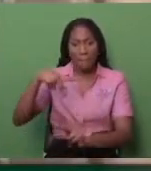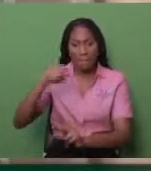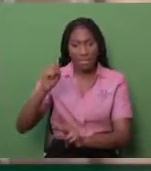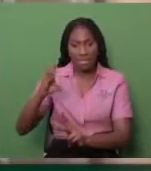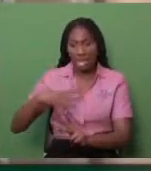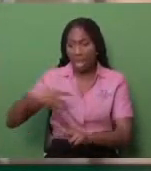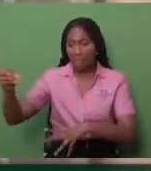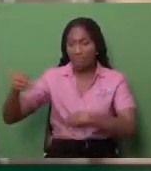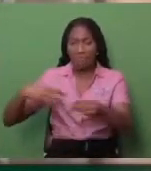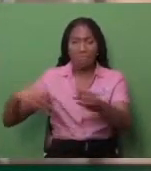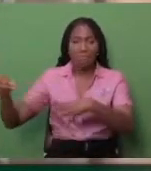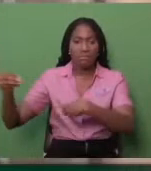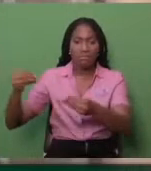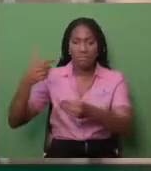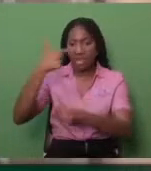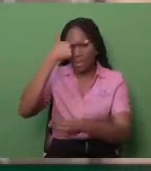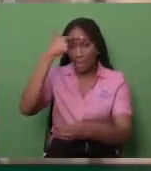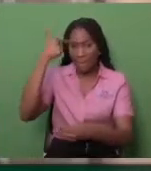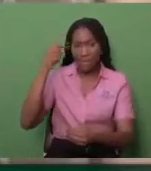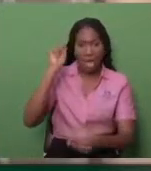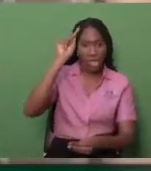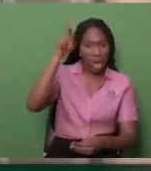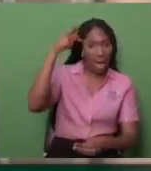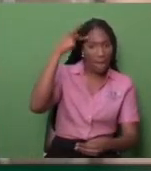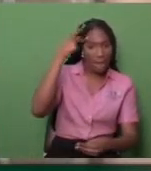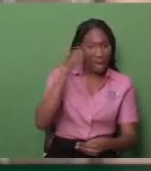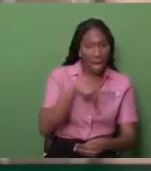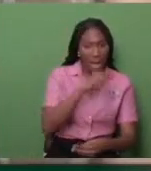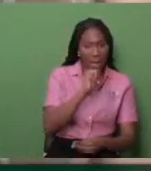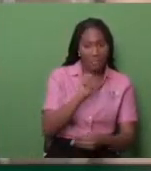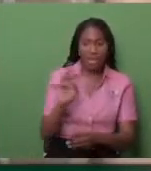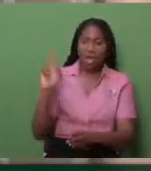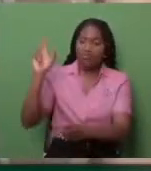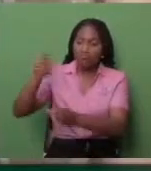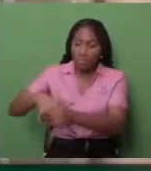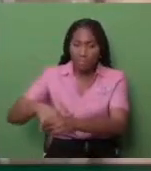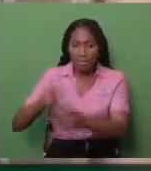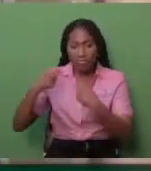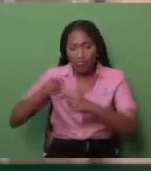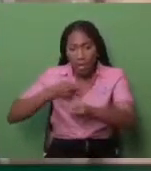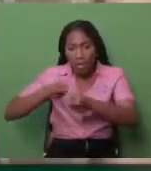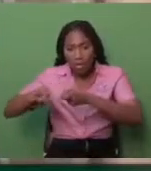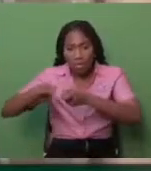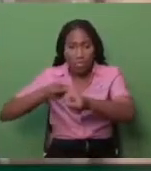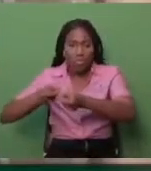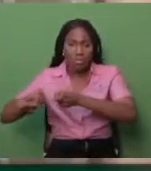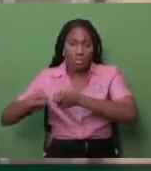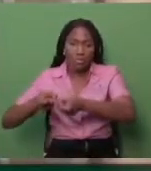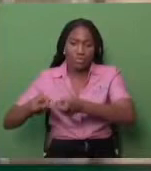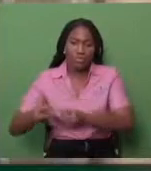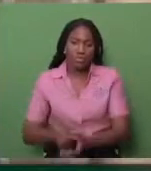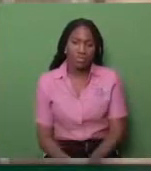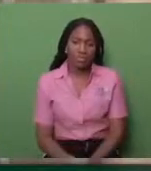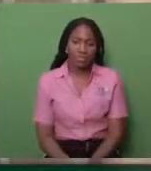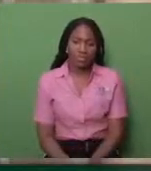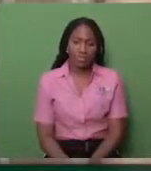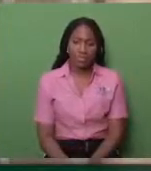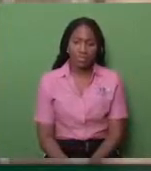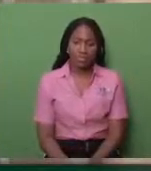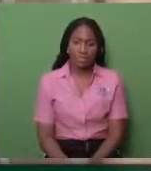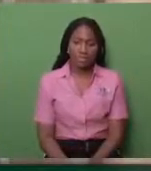and deliberate political interference in our independent institutions and processes by high public officials.